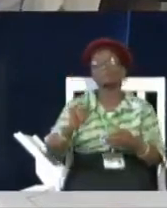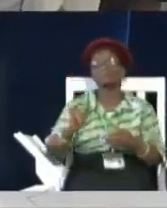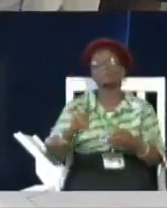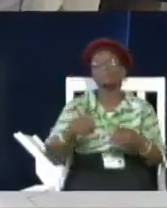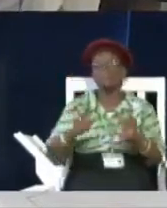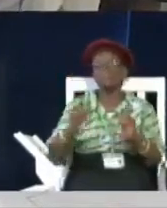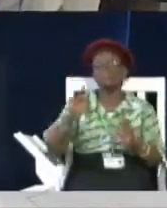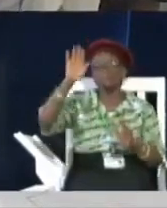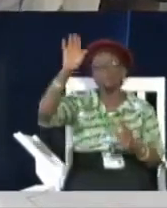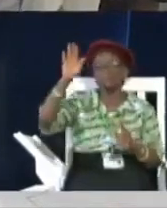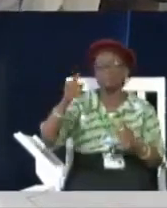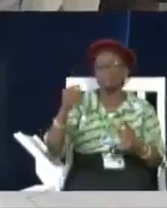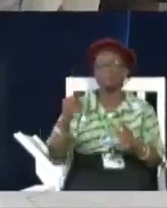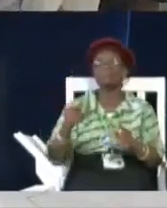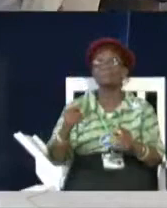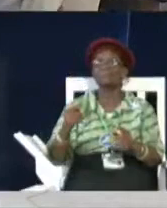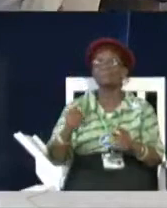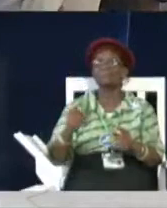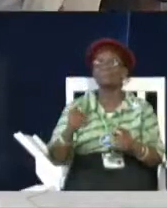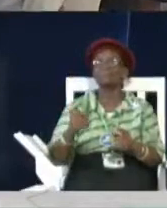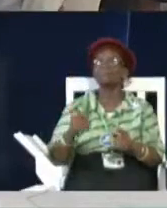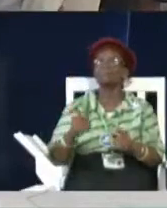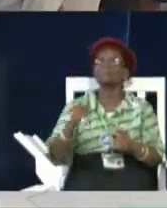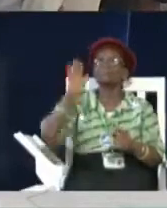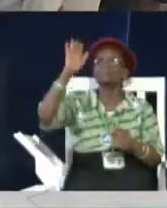Let your sin wash away their sins.